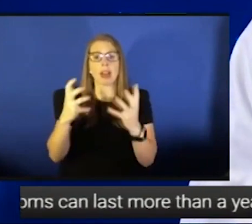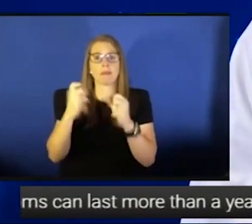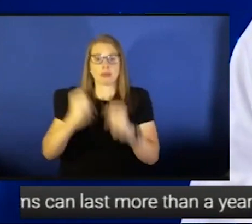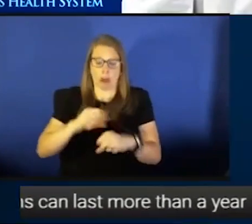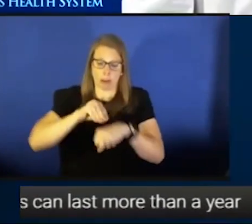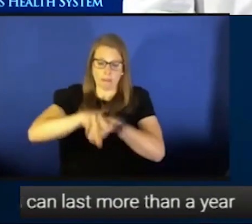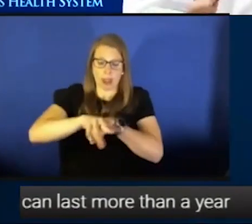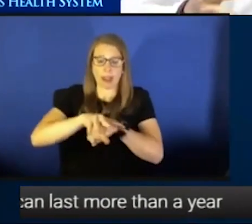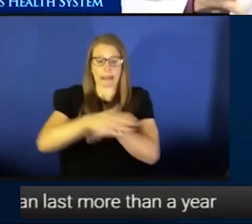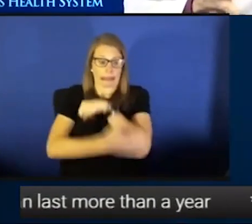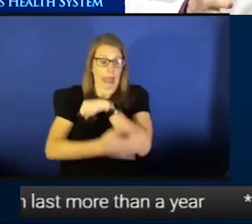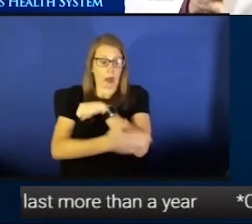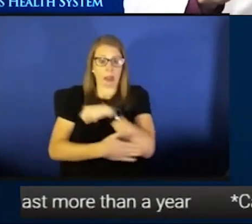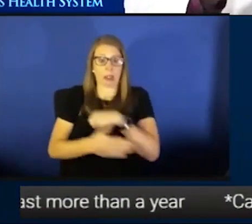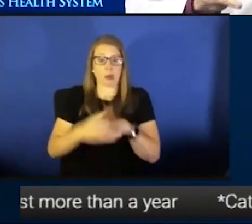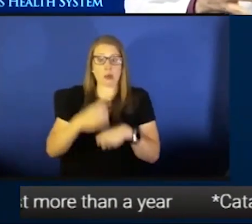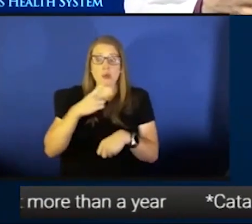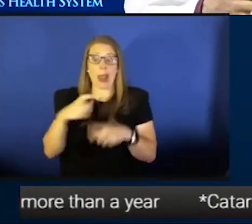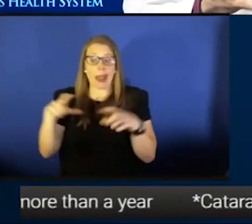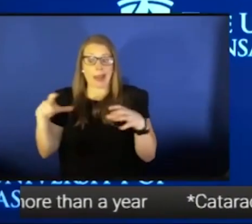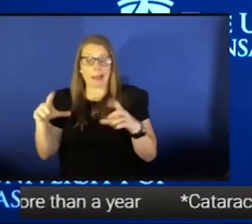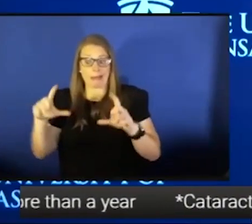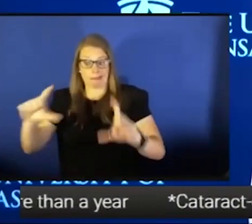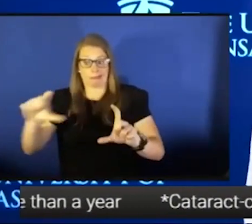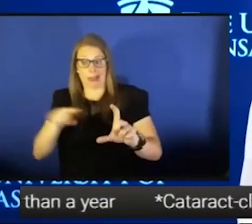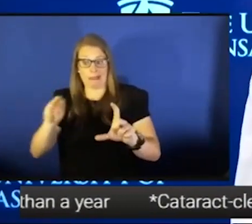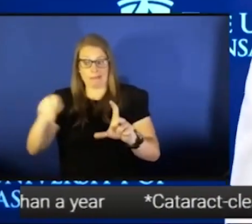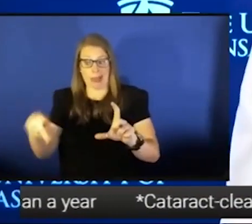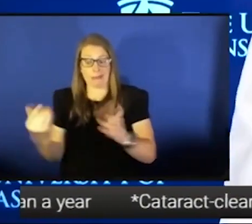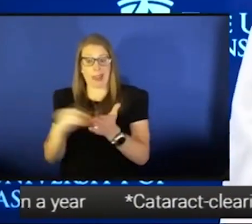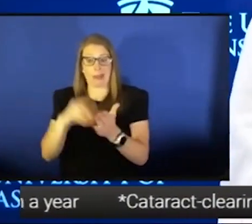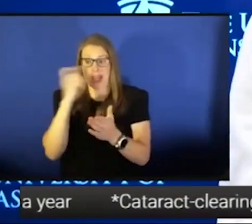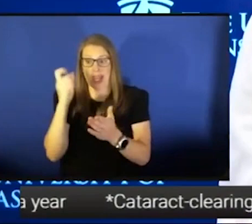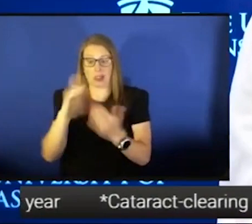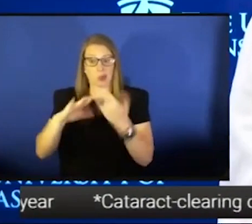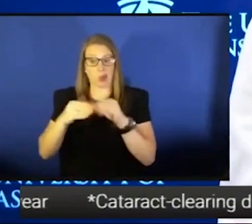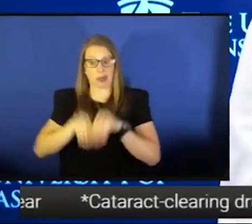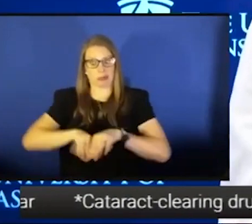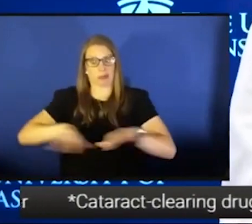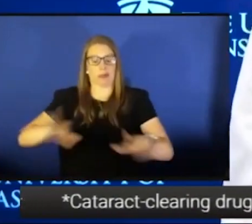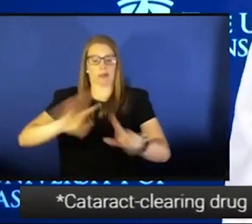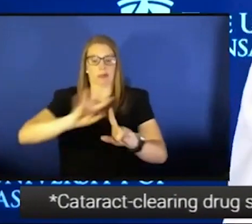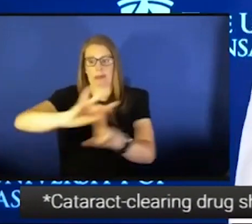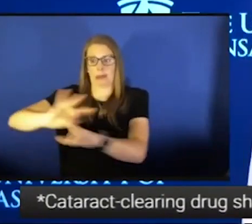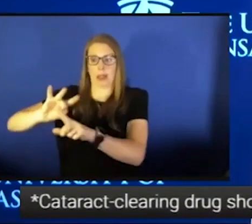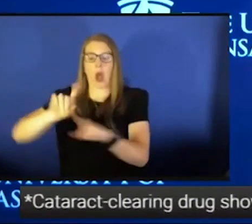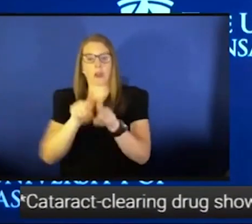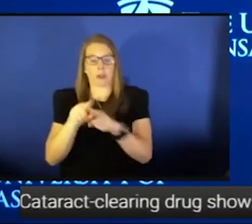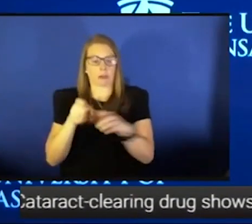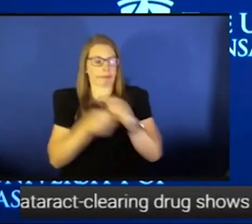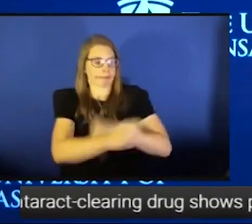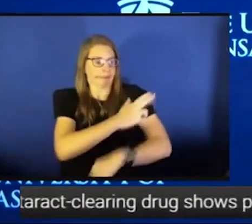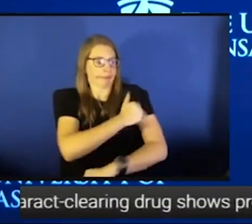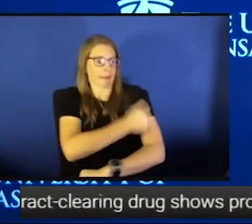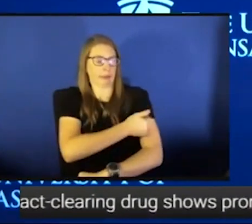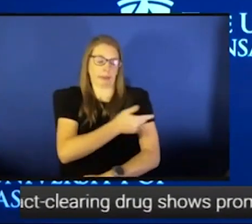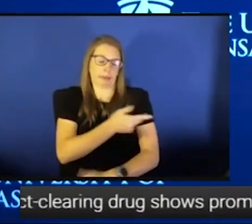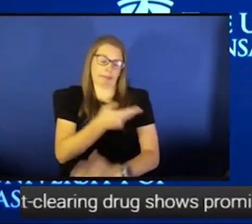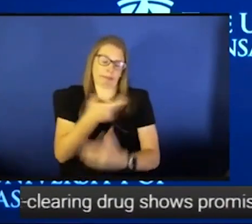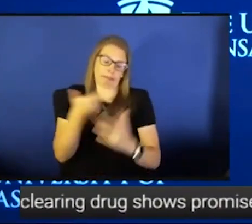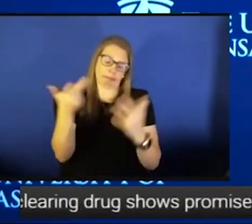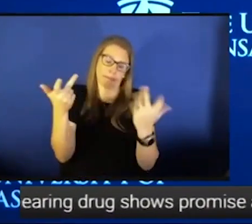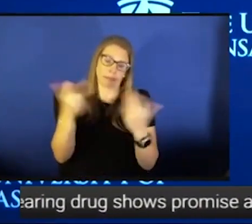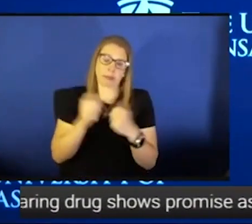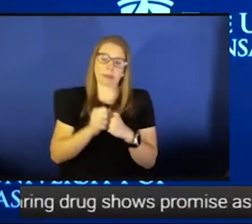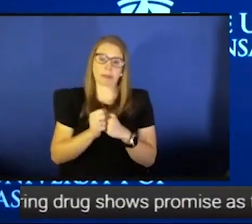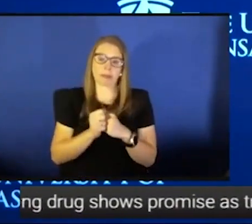where you're back in the red zone because of the high level of community transmission and the high level of hospitalization, then it's probably want to think about